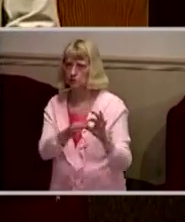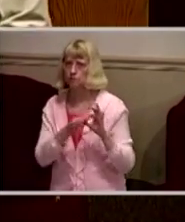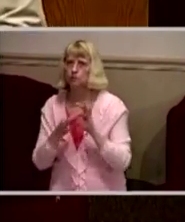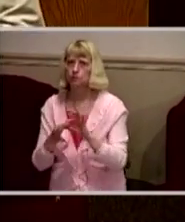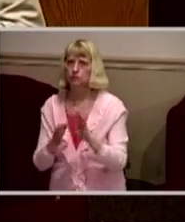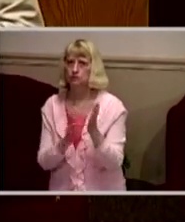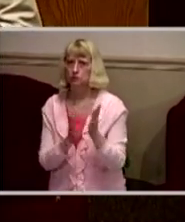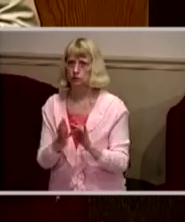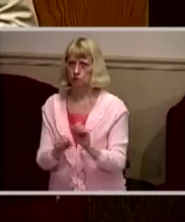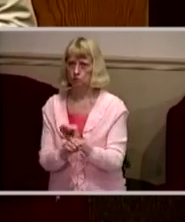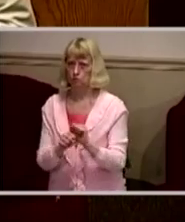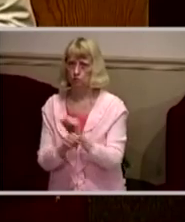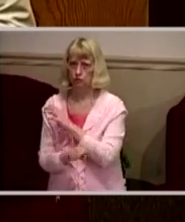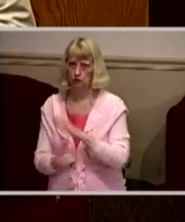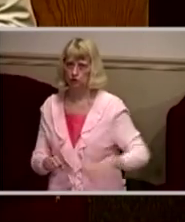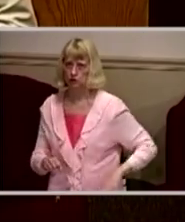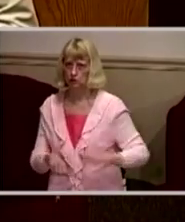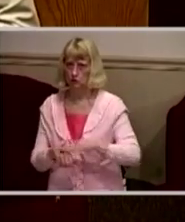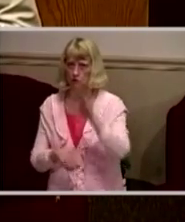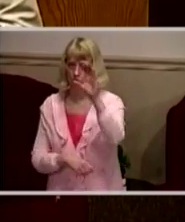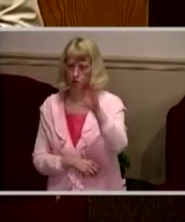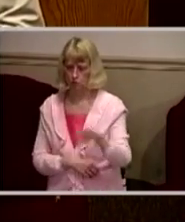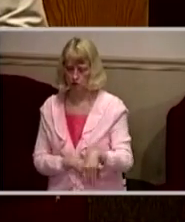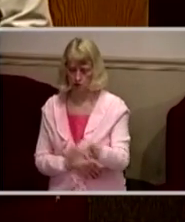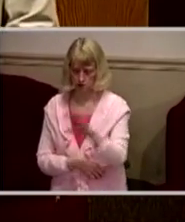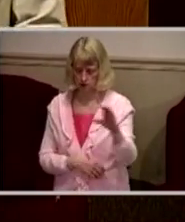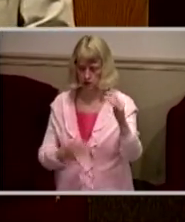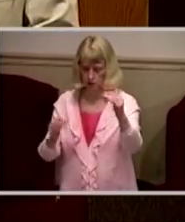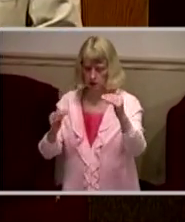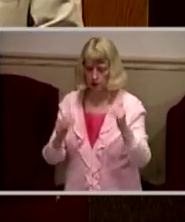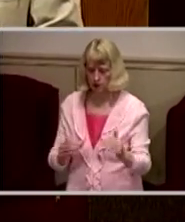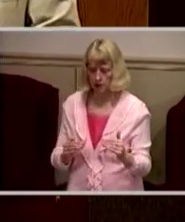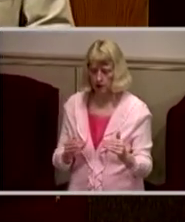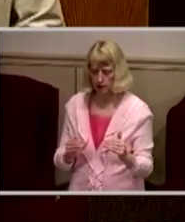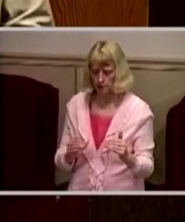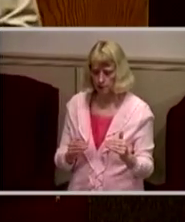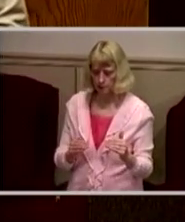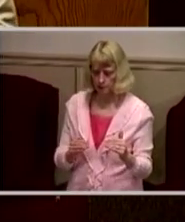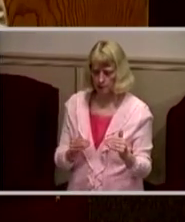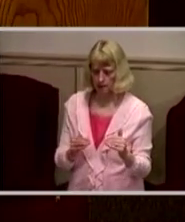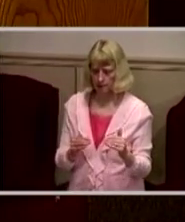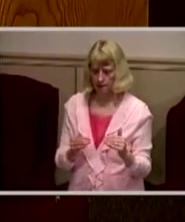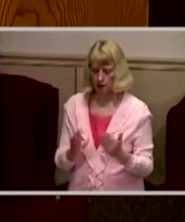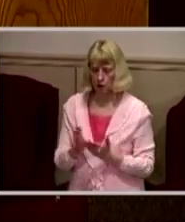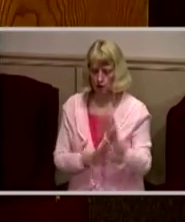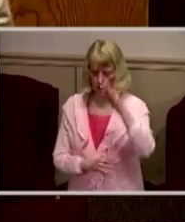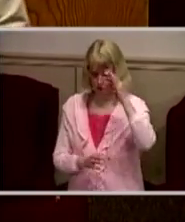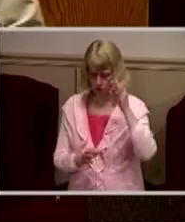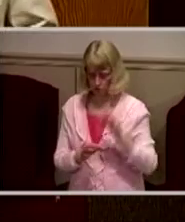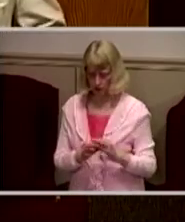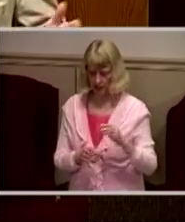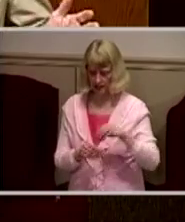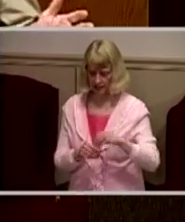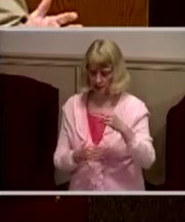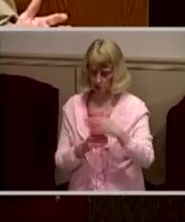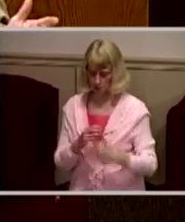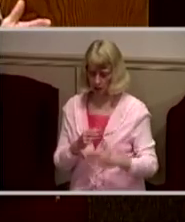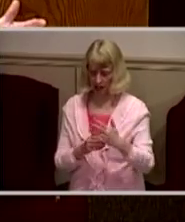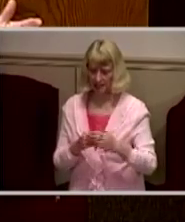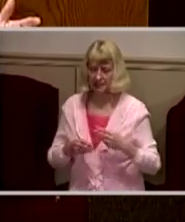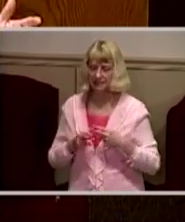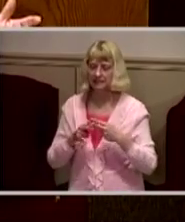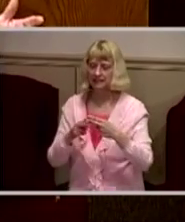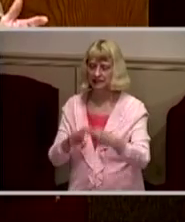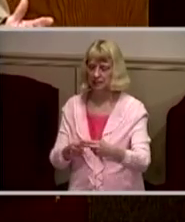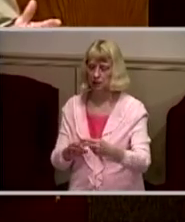of Jesus Christ. And then he goes on and says, through faith that is in his blood, to declare